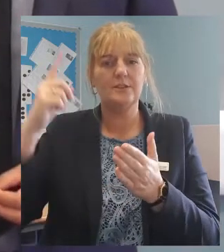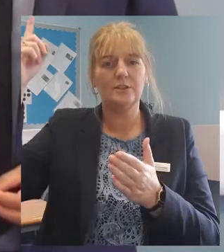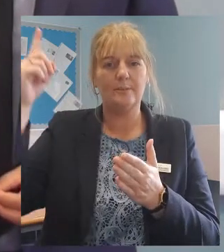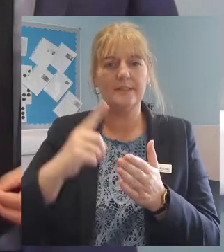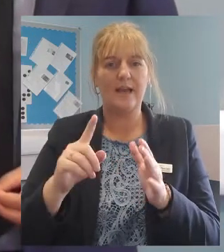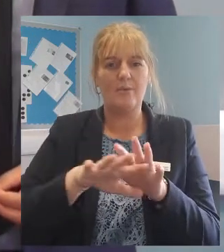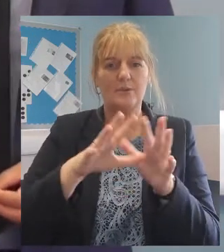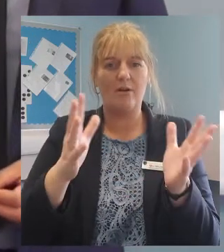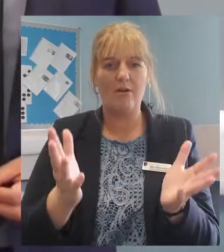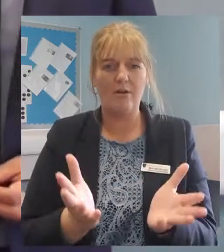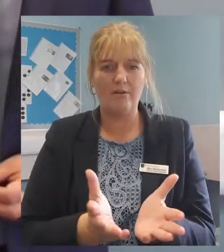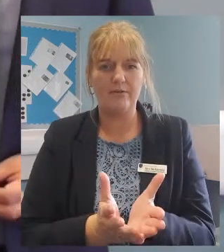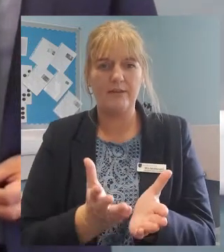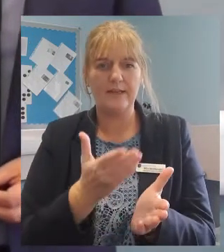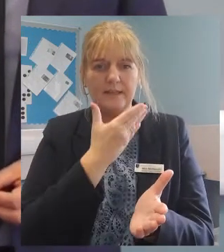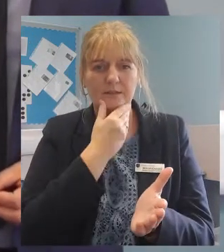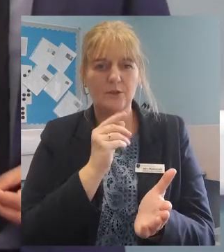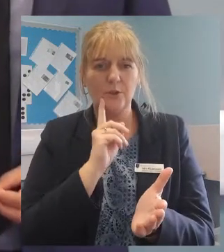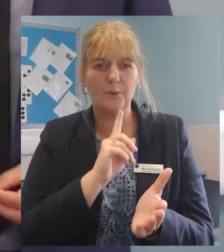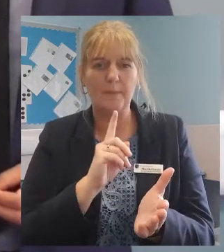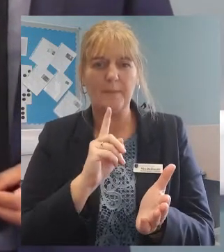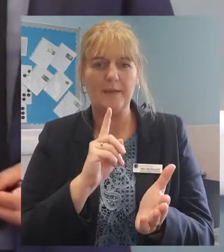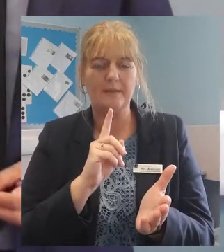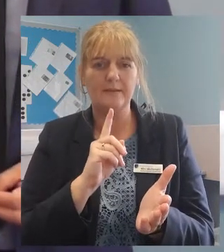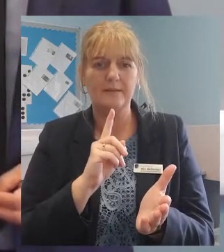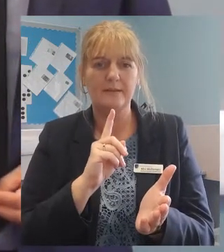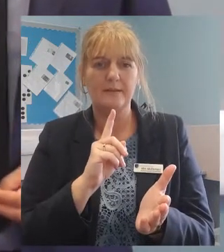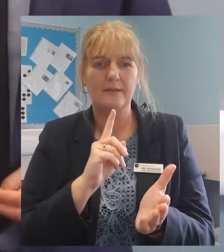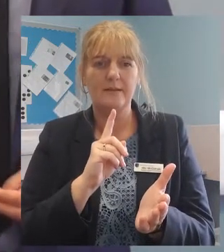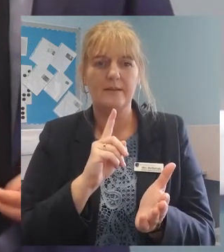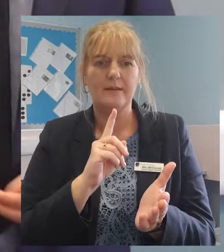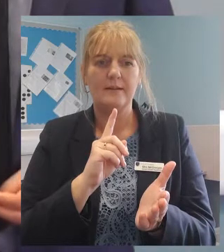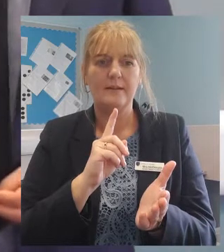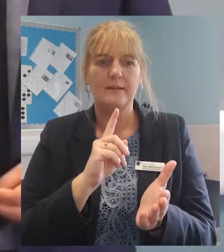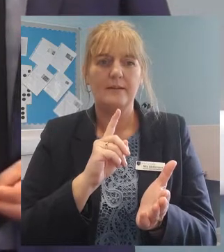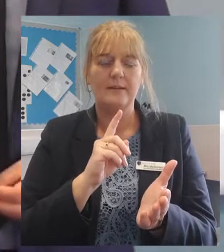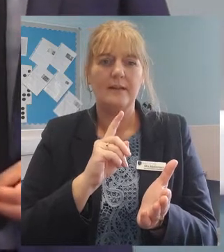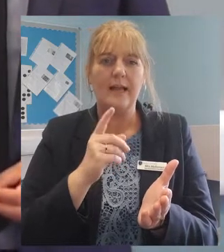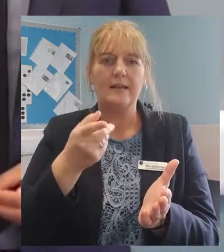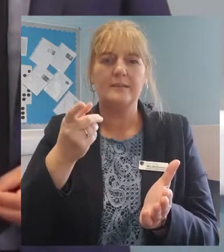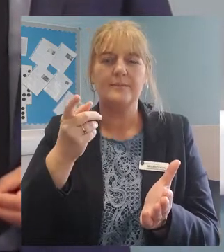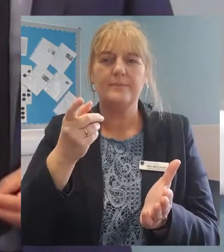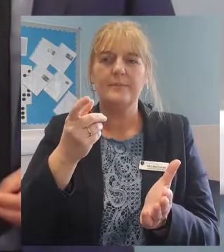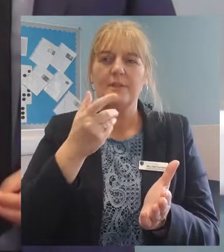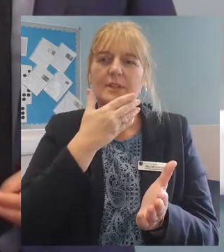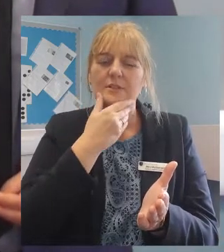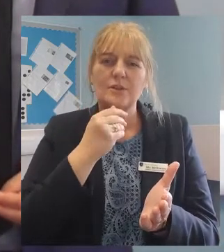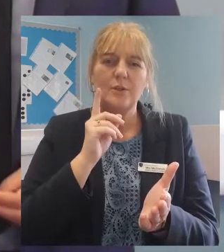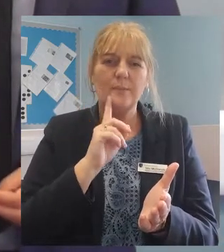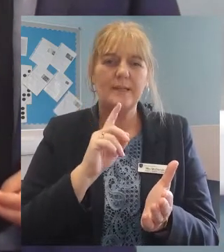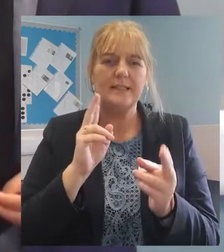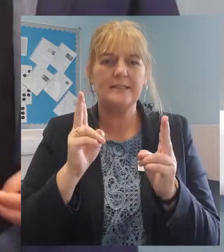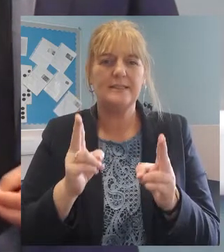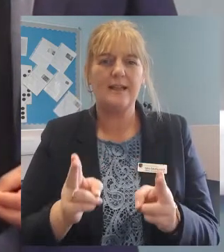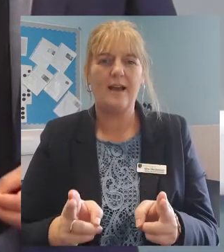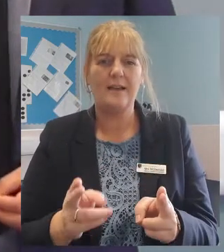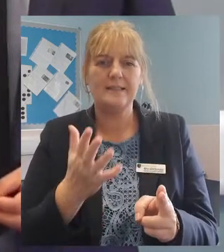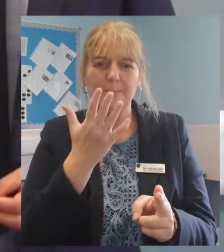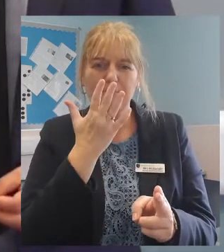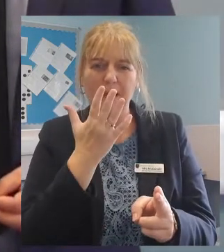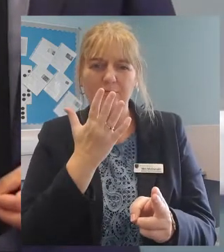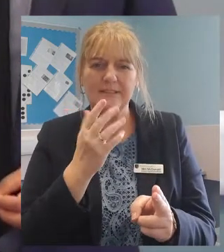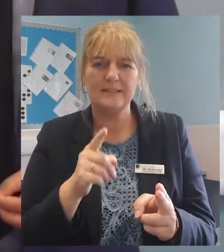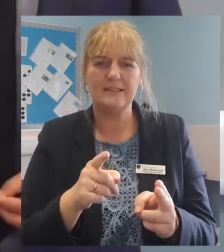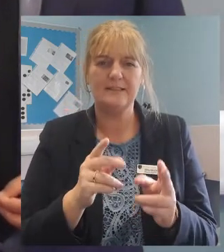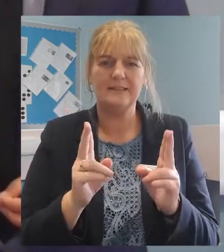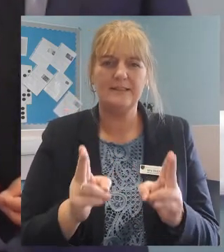a human. Jesus even chose to obey God the Father to the point of dying an embarrassing and painful death on the cross